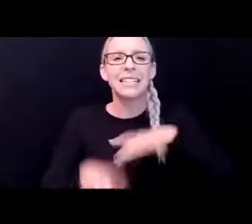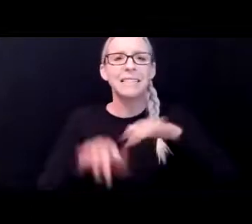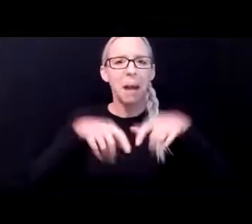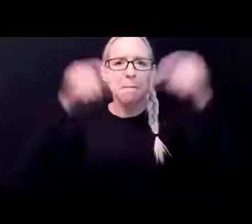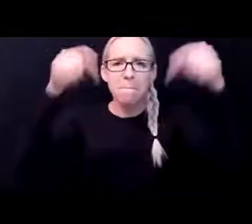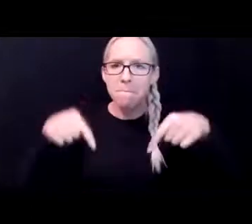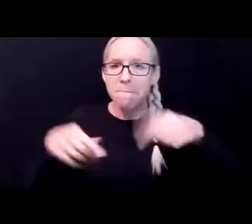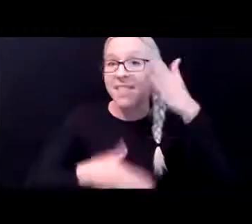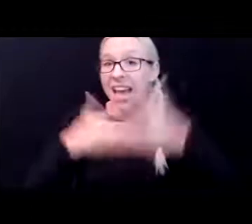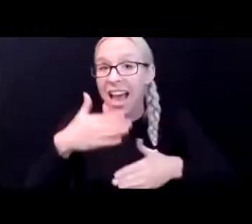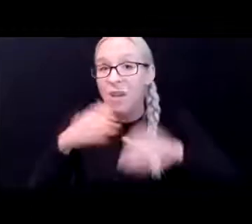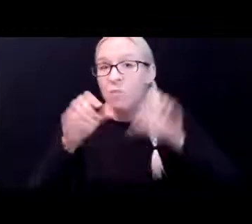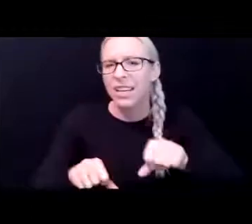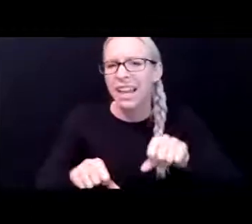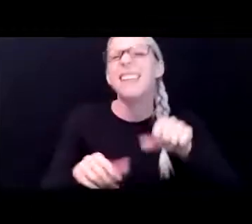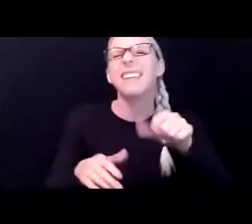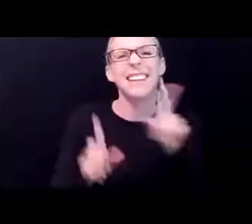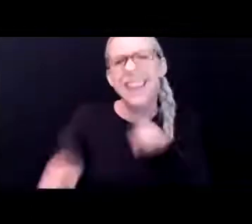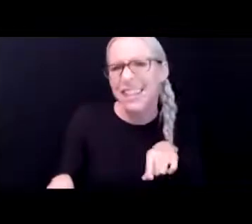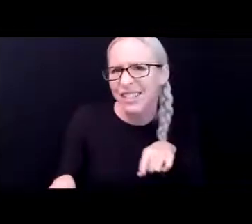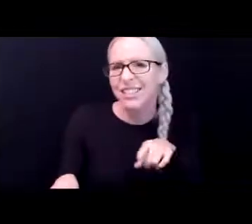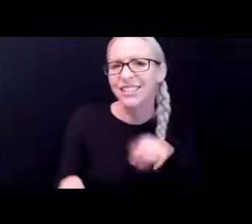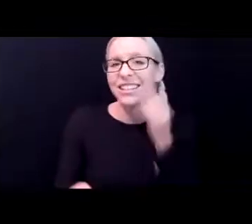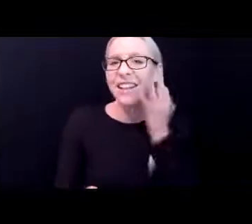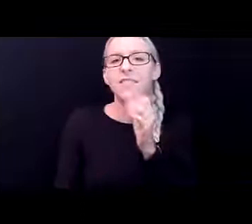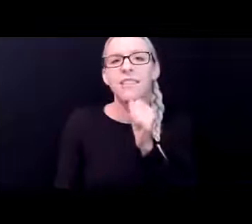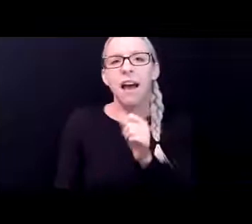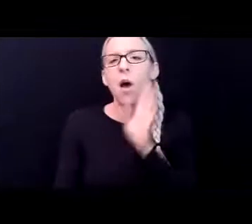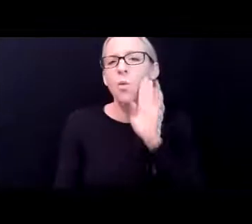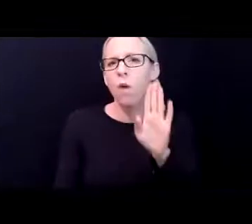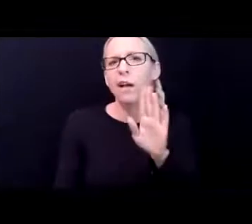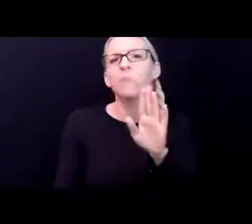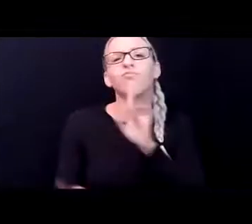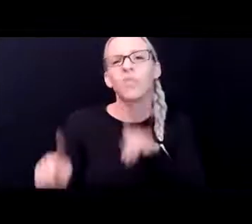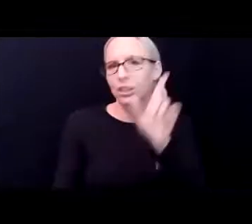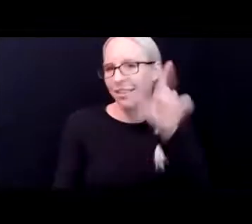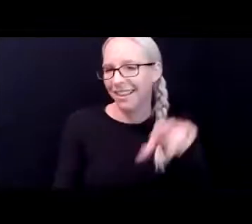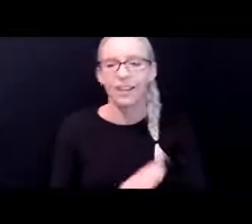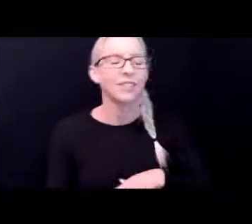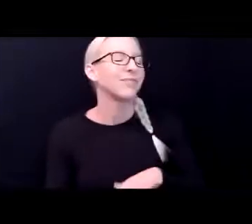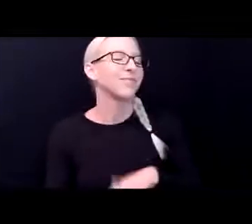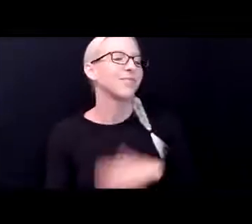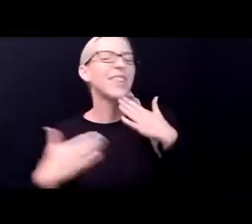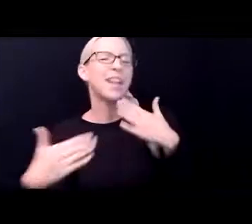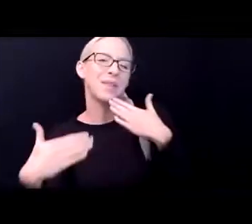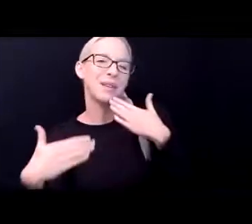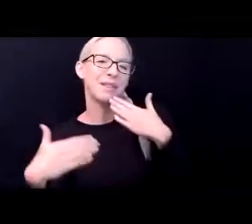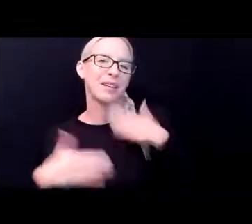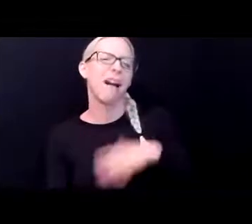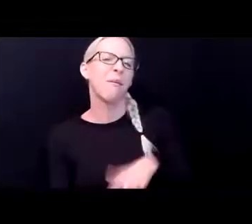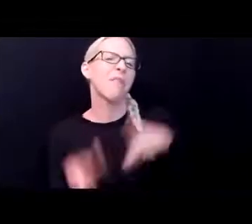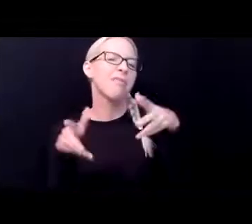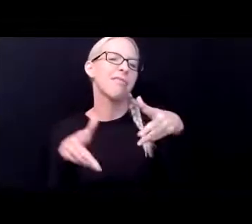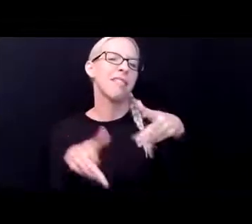many as we can, and if not, we'll do our best to get back to you. So good plug in there, Travis. Appreciate it. Thank you. I can leave a little bit of time at the end